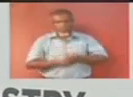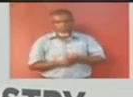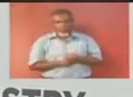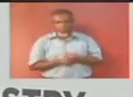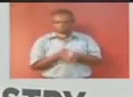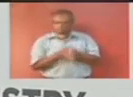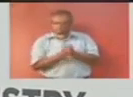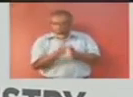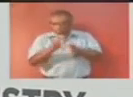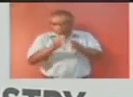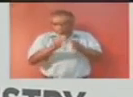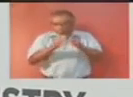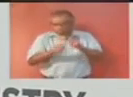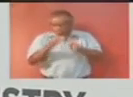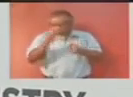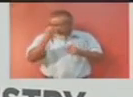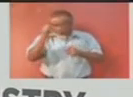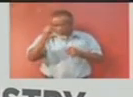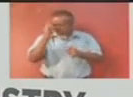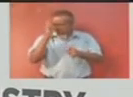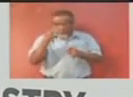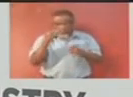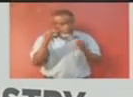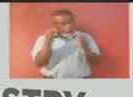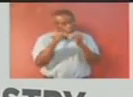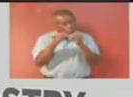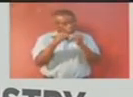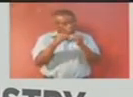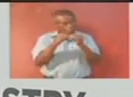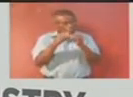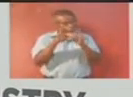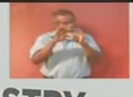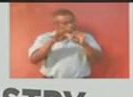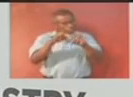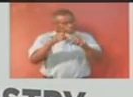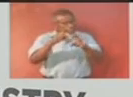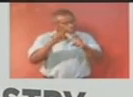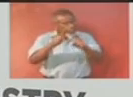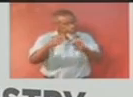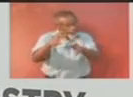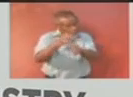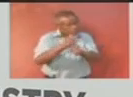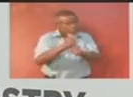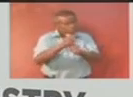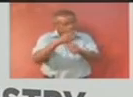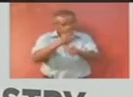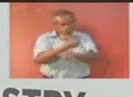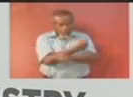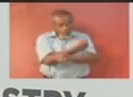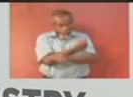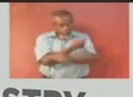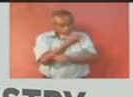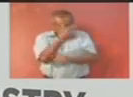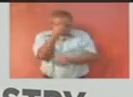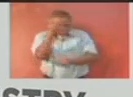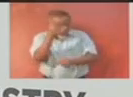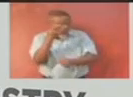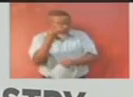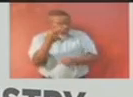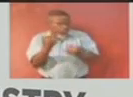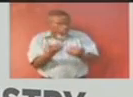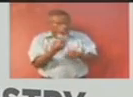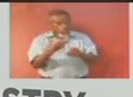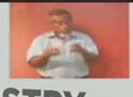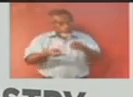would be more eligible to receive vaccines now that there's been an increase in numbers. So